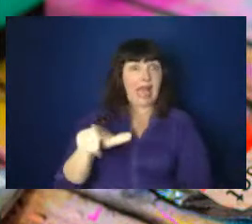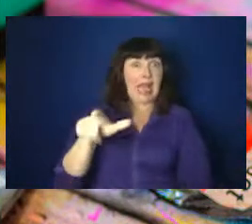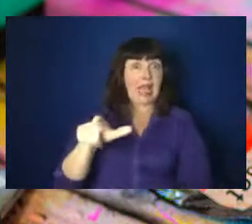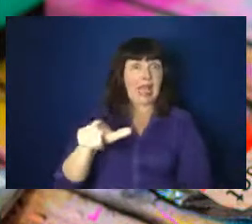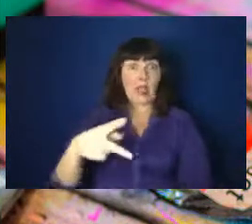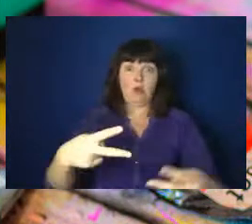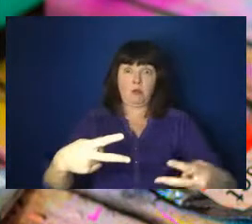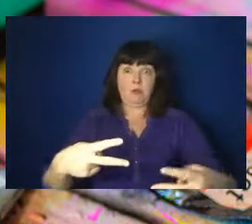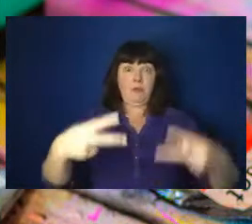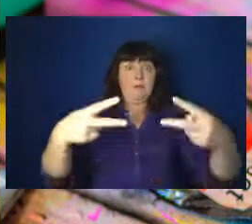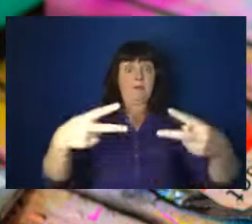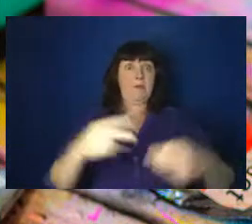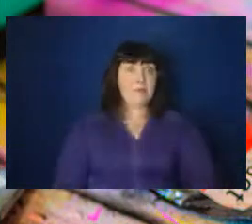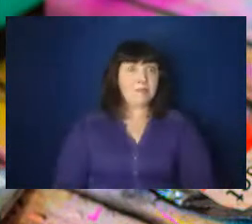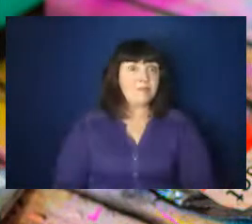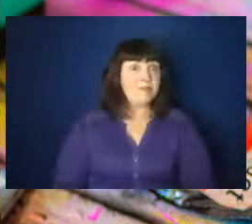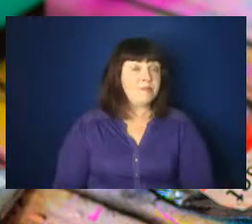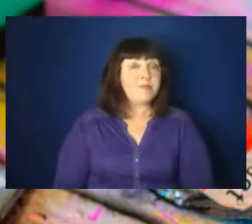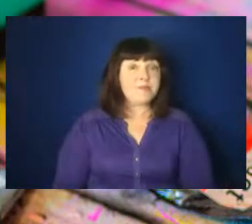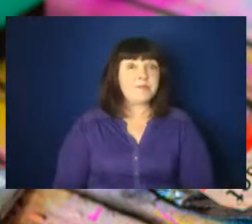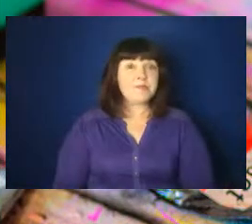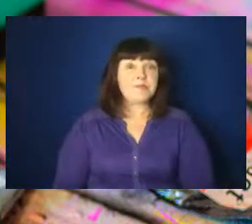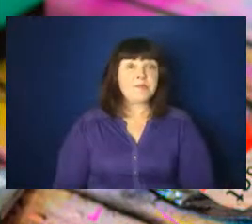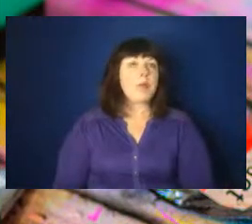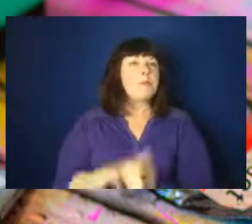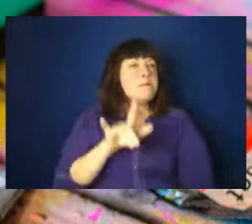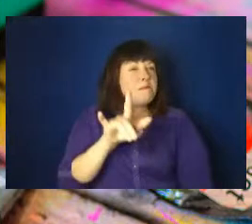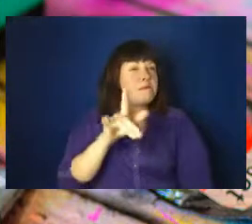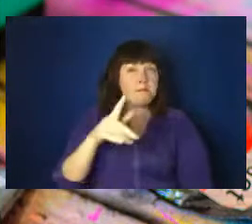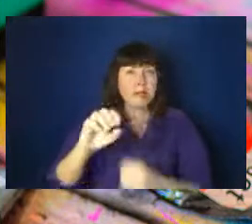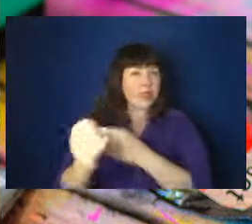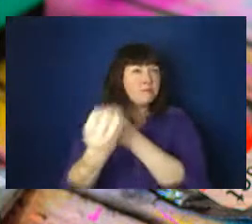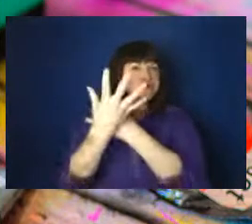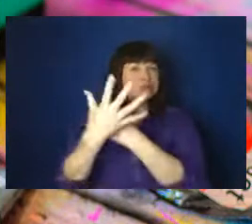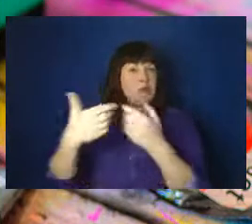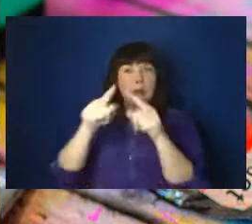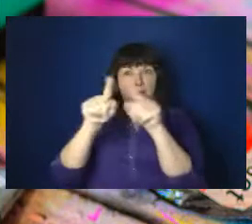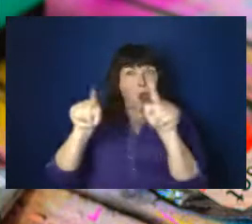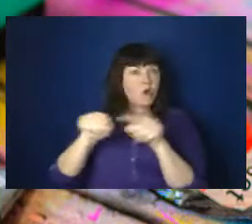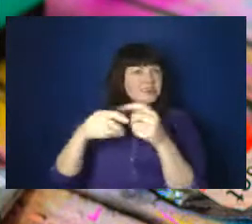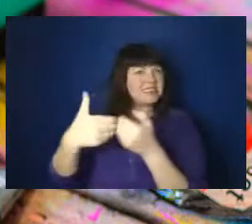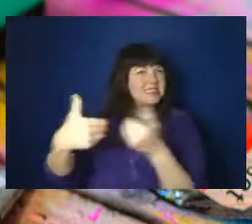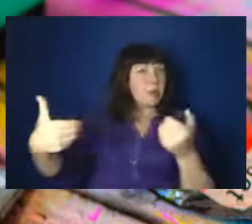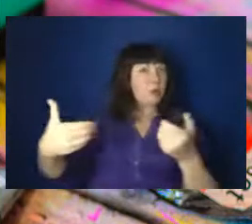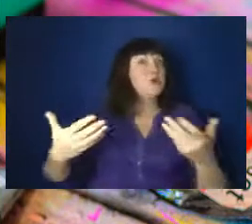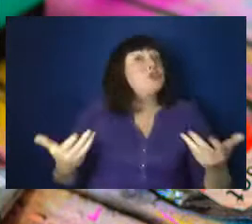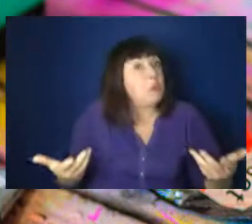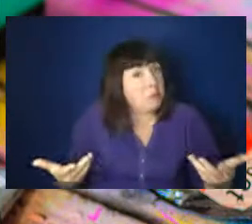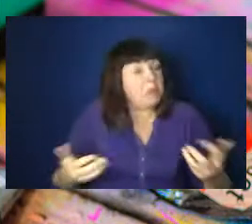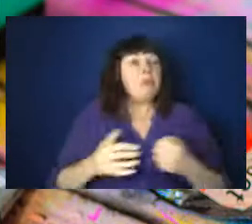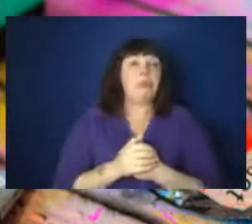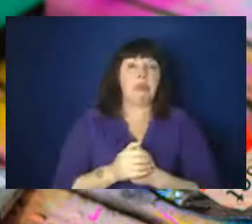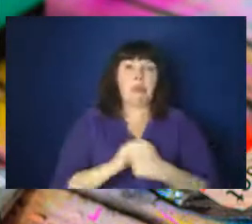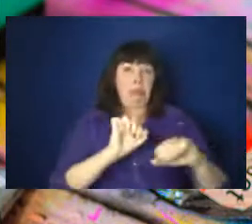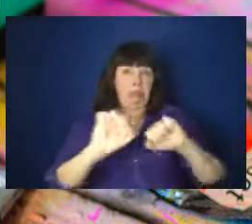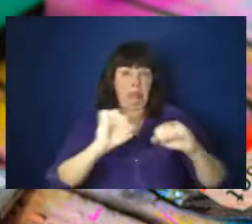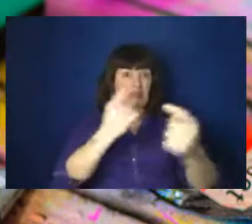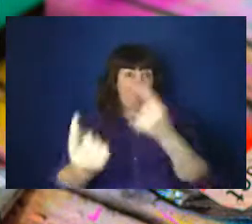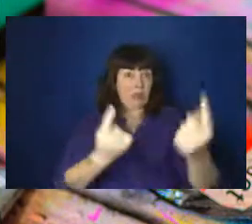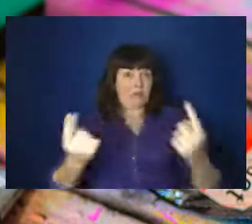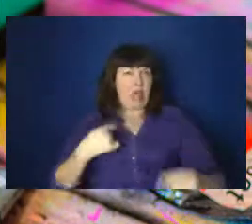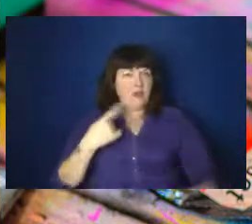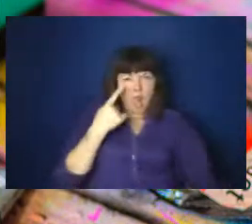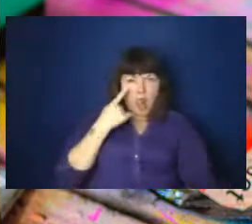should set it all up for you. It might come up in a separate box, I think. So we'll give you a couple of minutes just to get that all sorted.